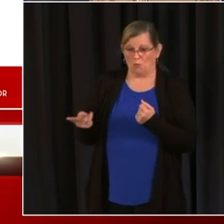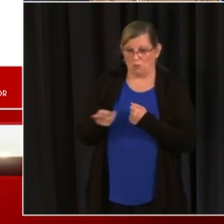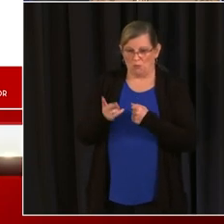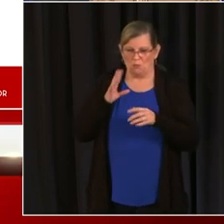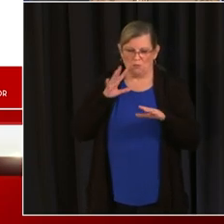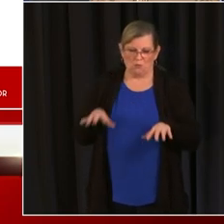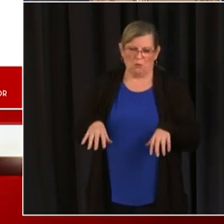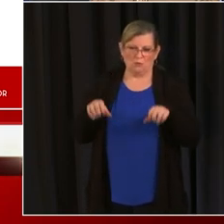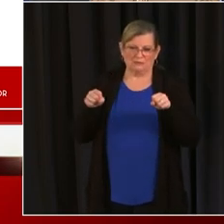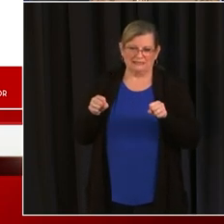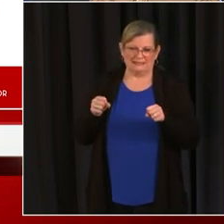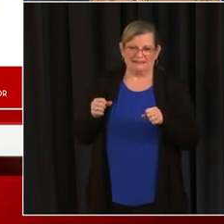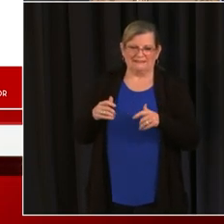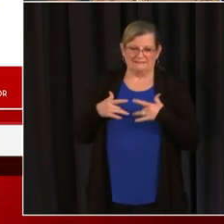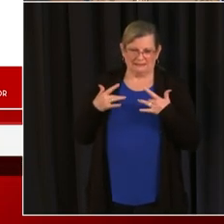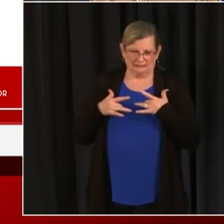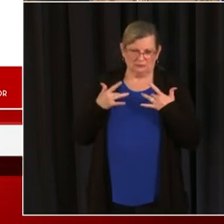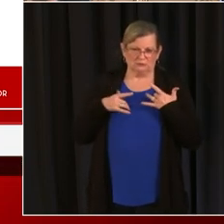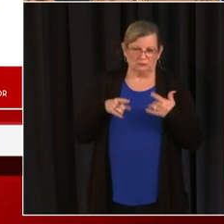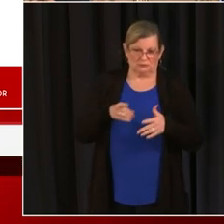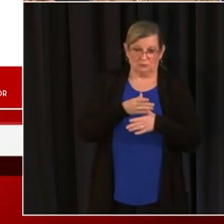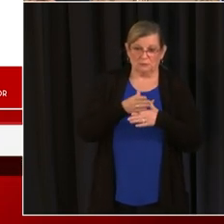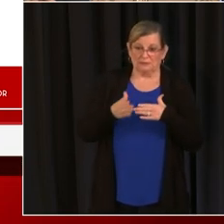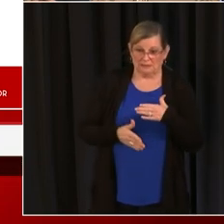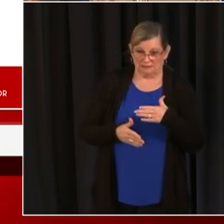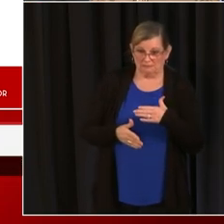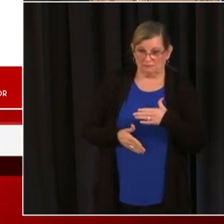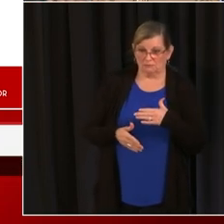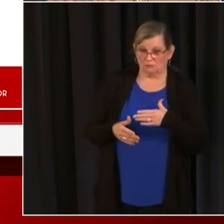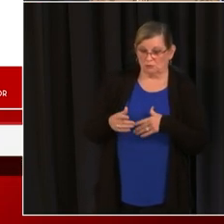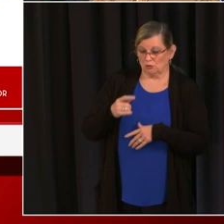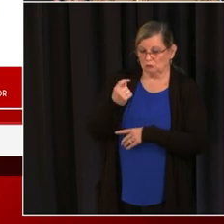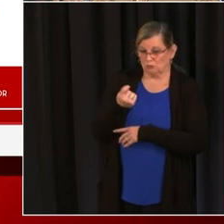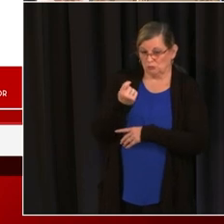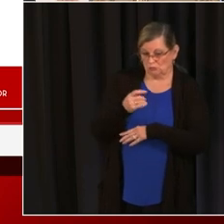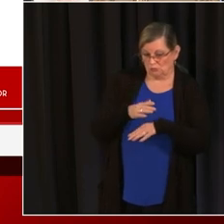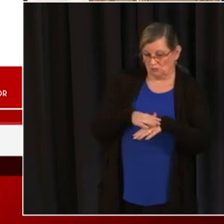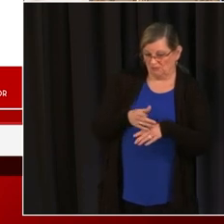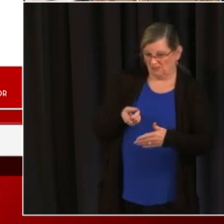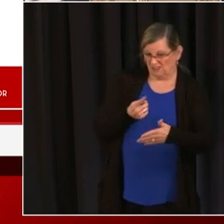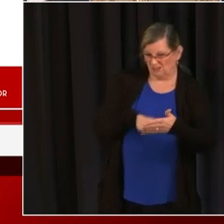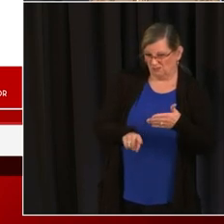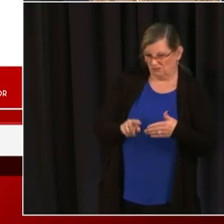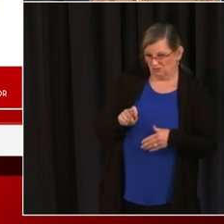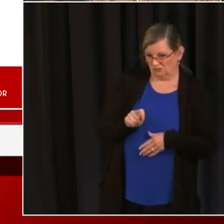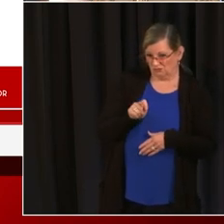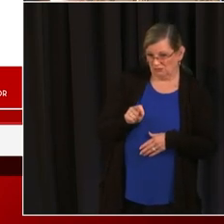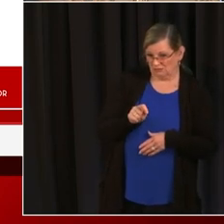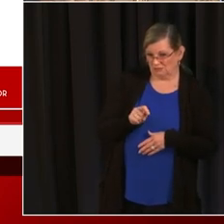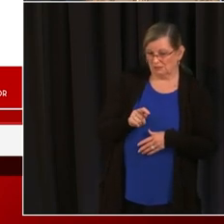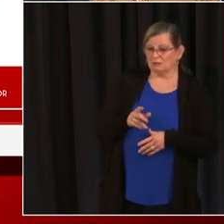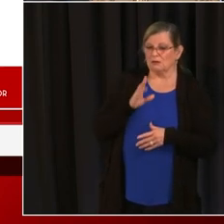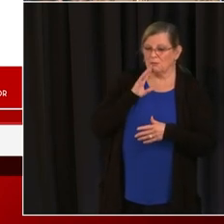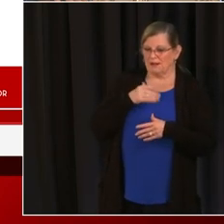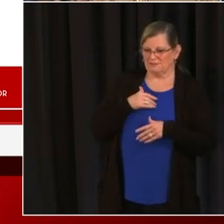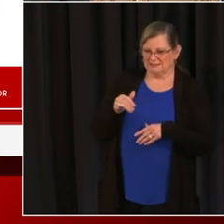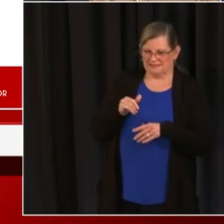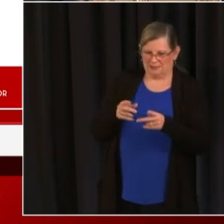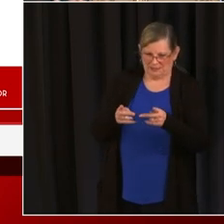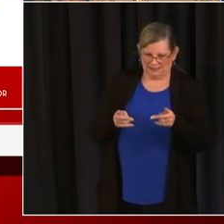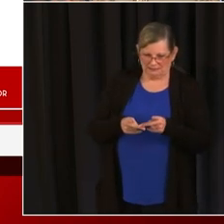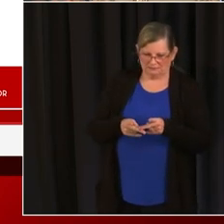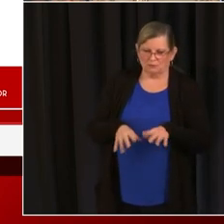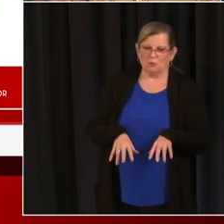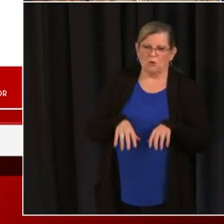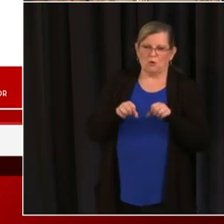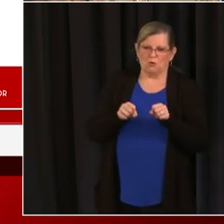the 29th and Tuesday, March the 30th. I will display the